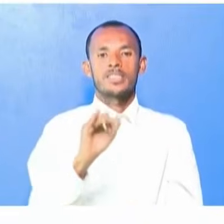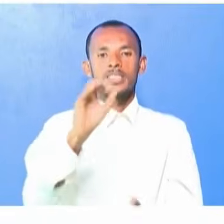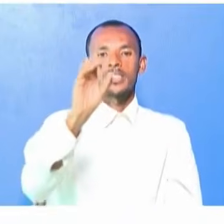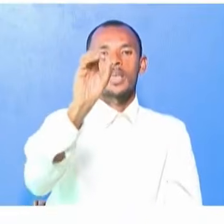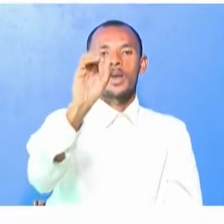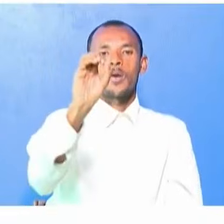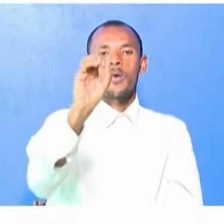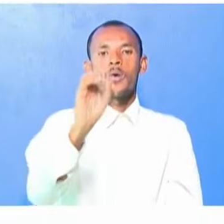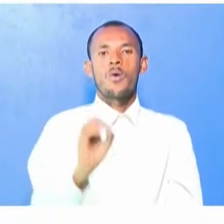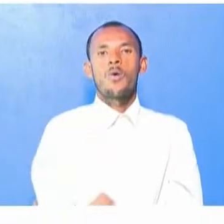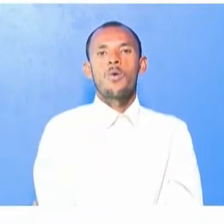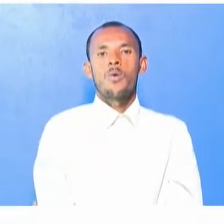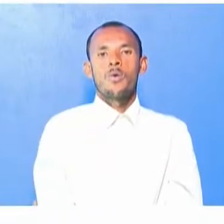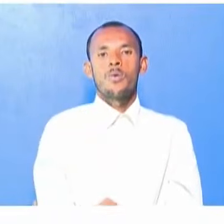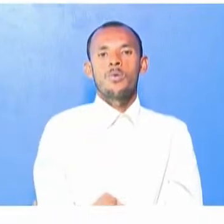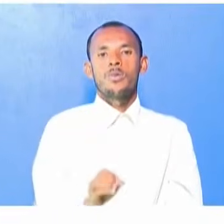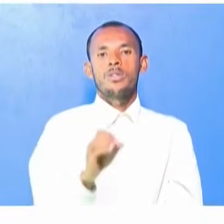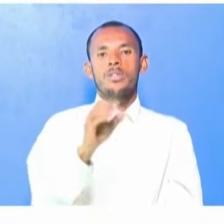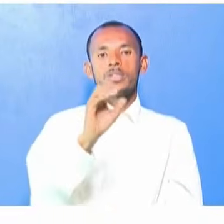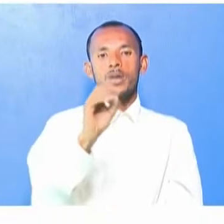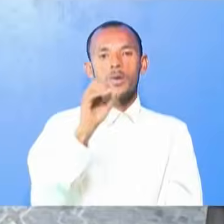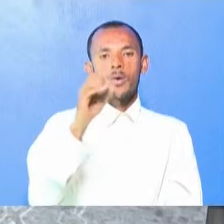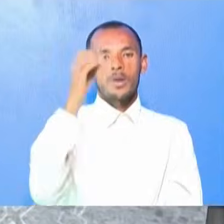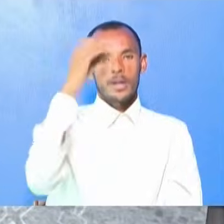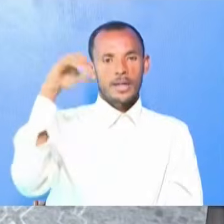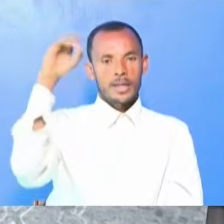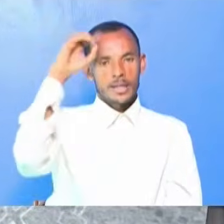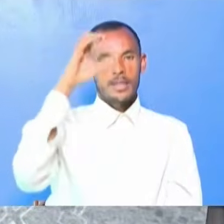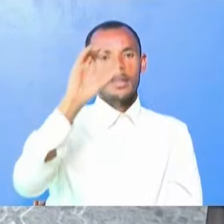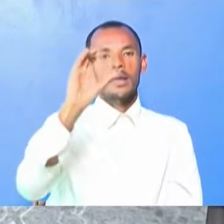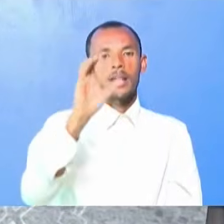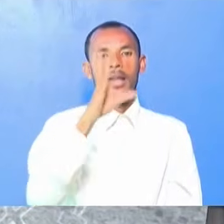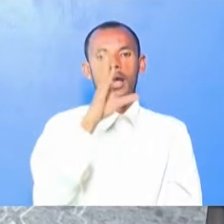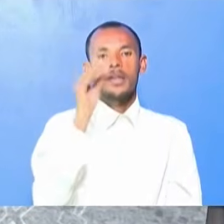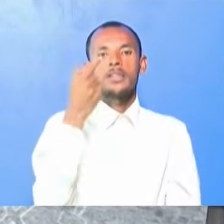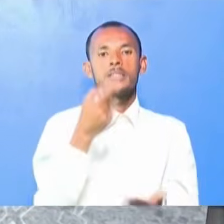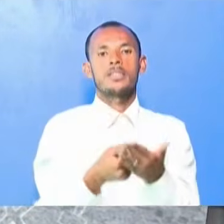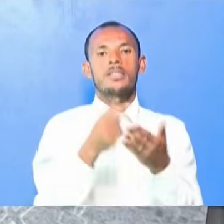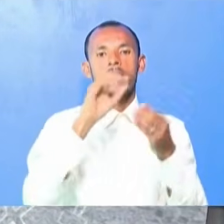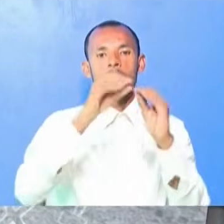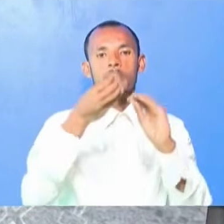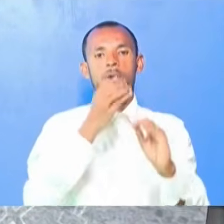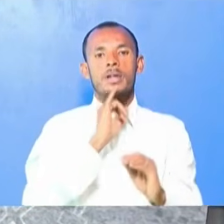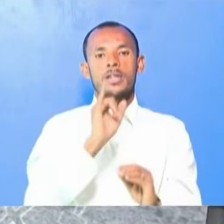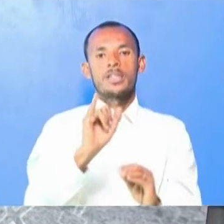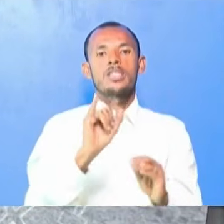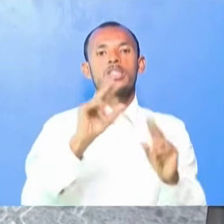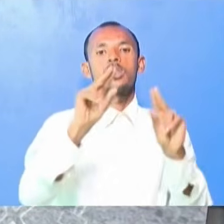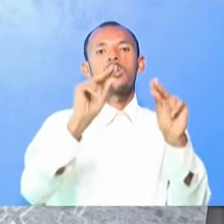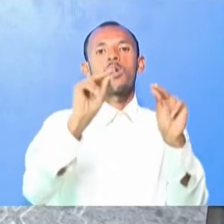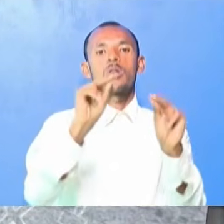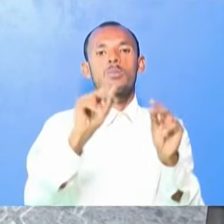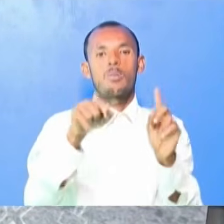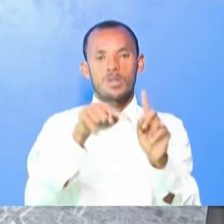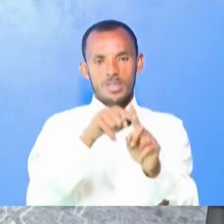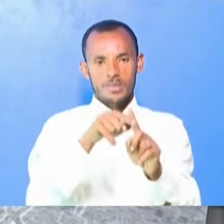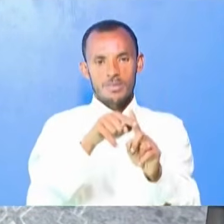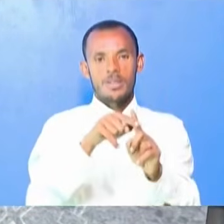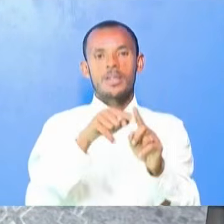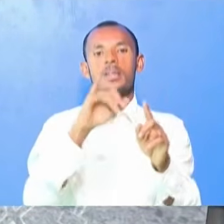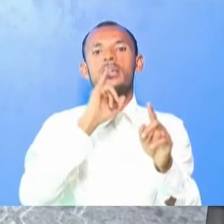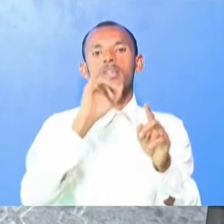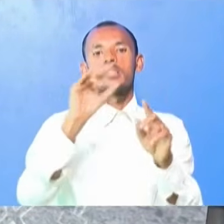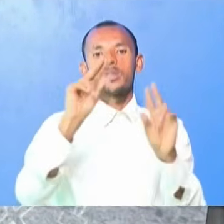0 or 0 degree centigrade. And this number is not a positive, it's not